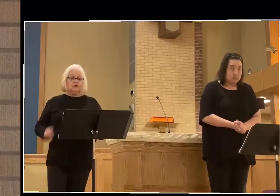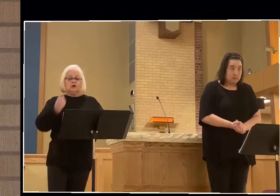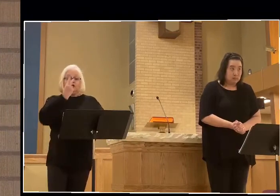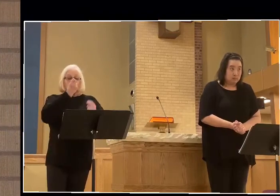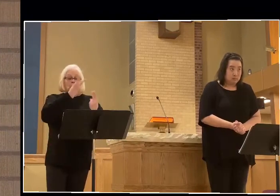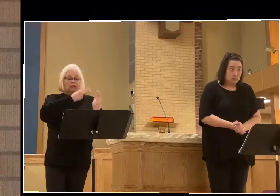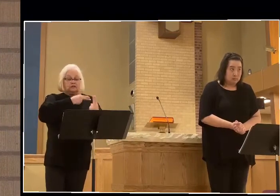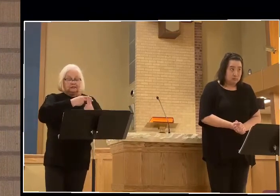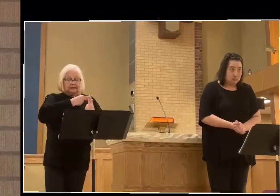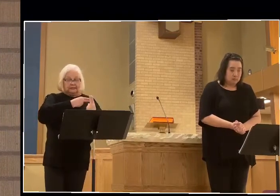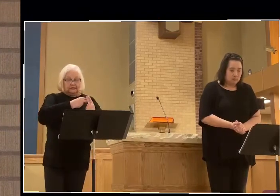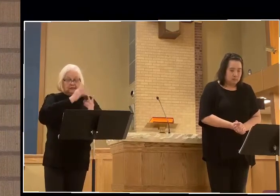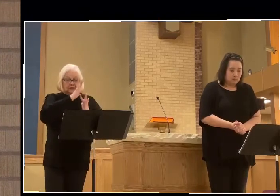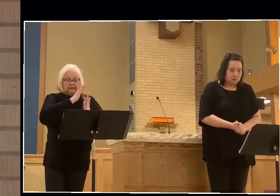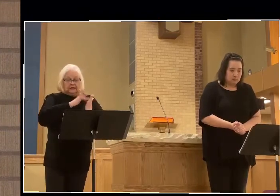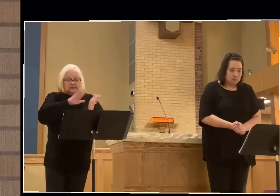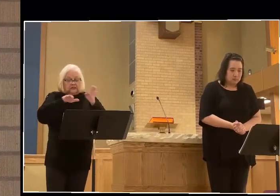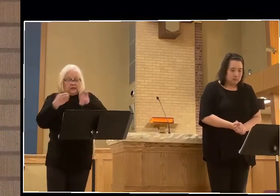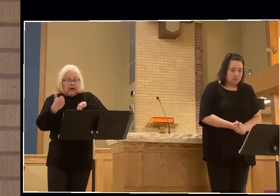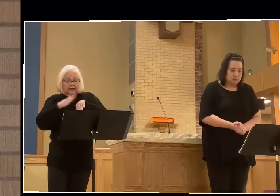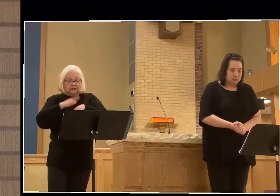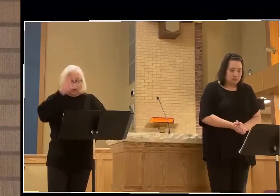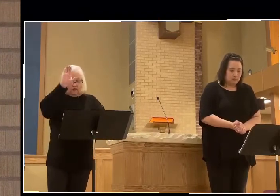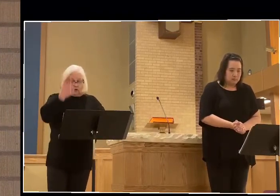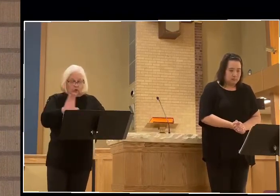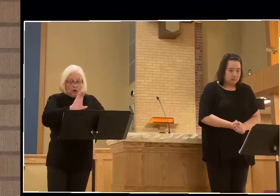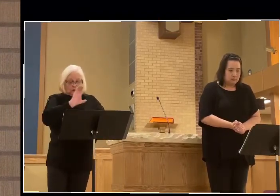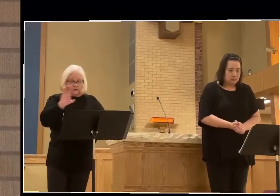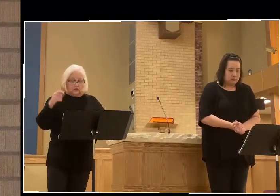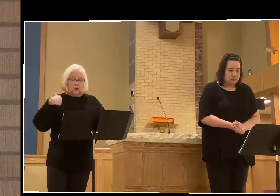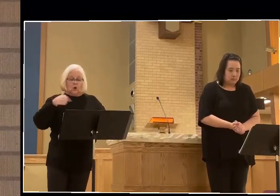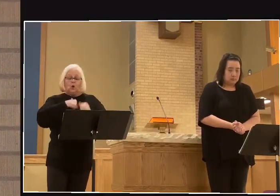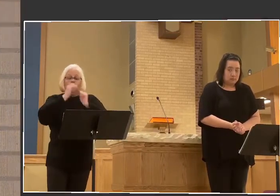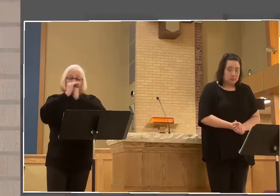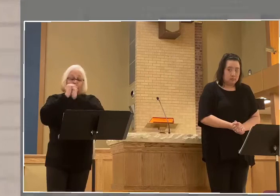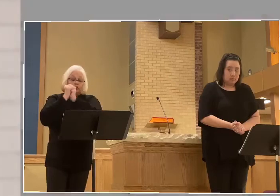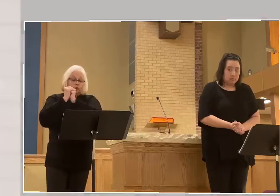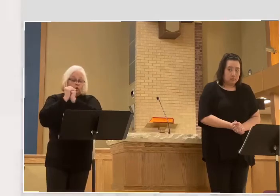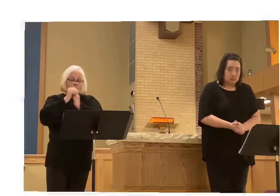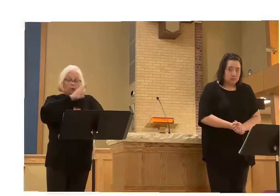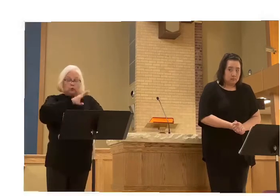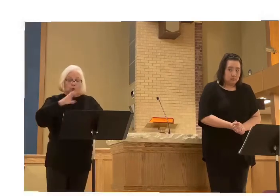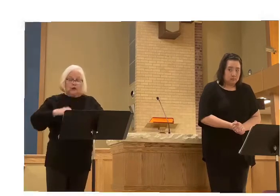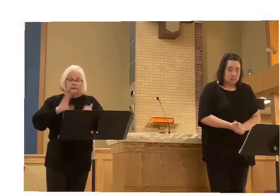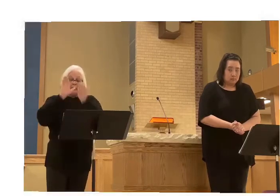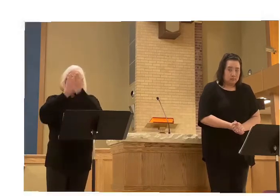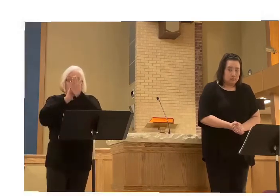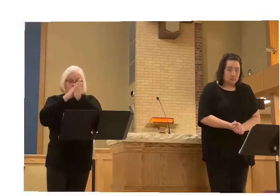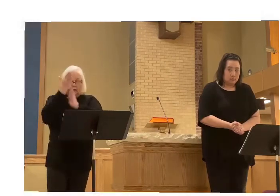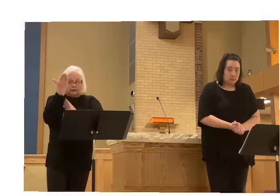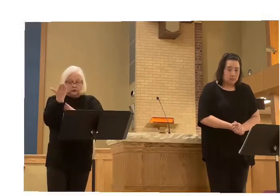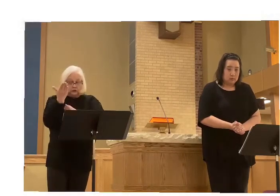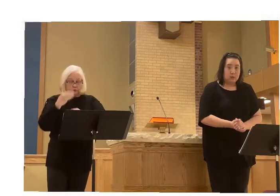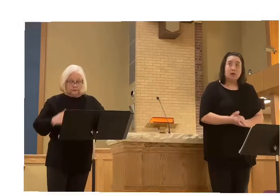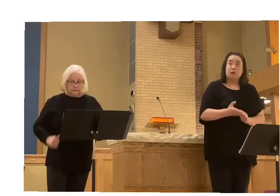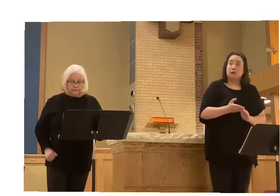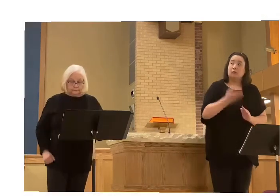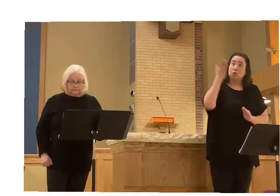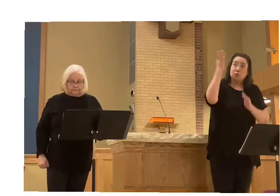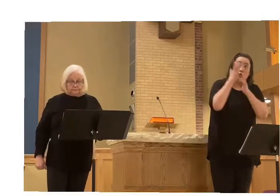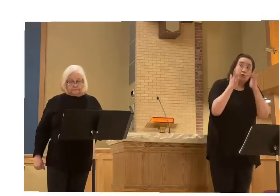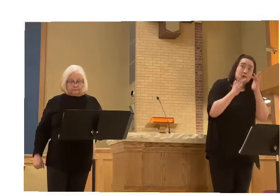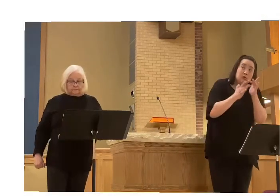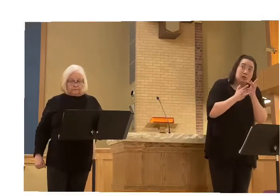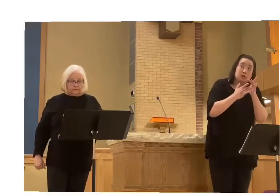The 12th station, Jesus dies on the cross. We adore you, O Christ, and we praise you, because by your holy